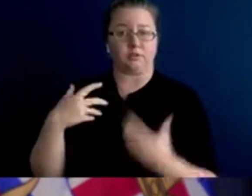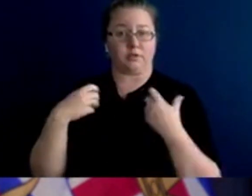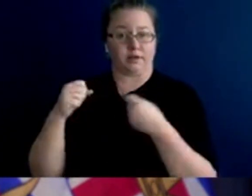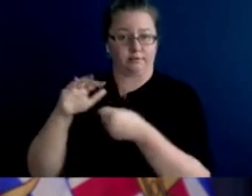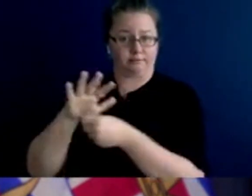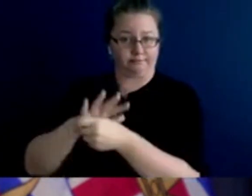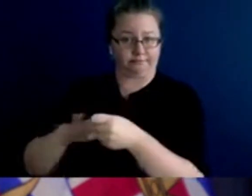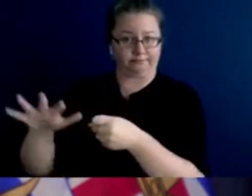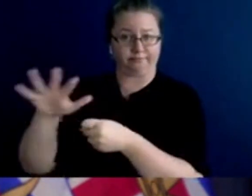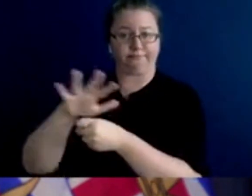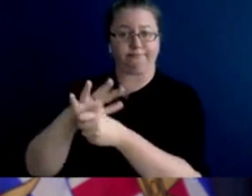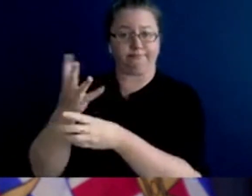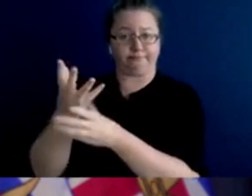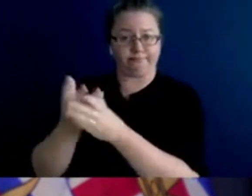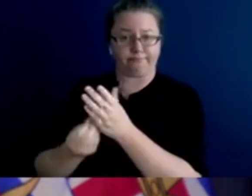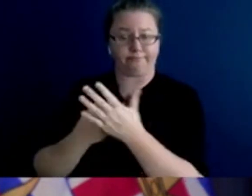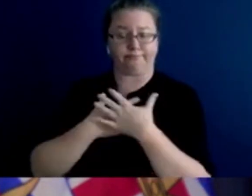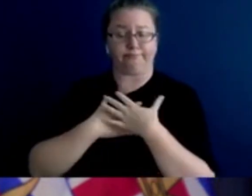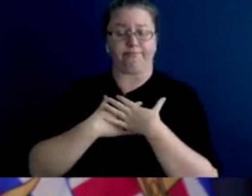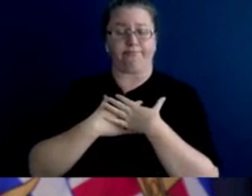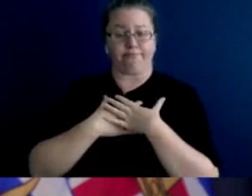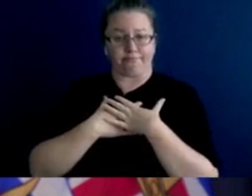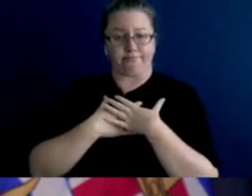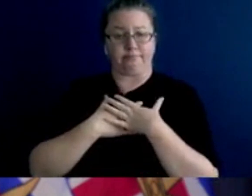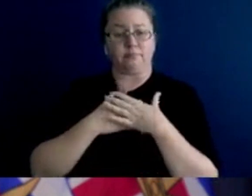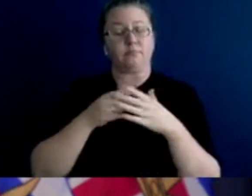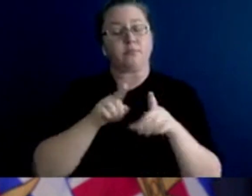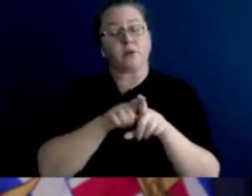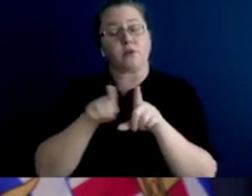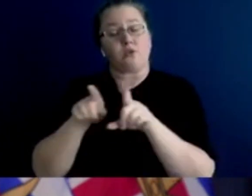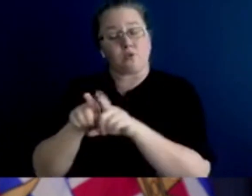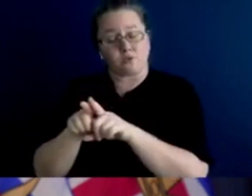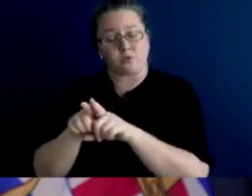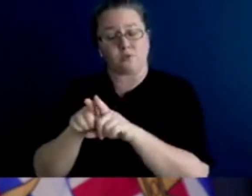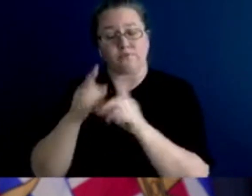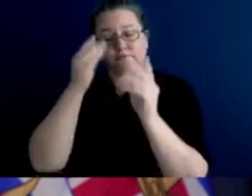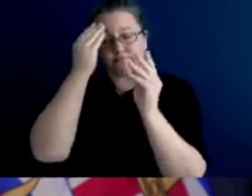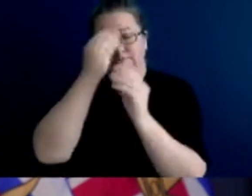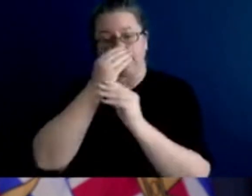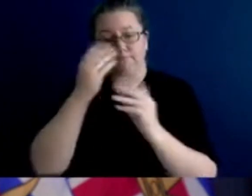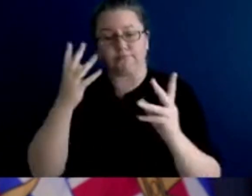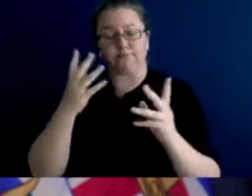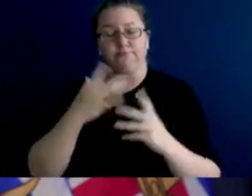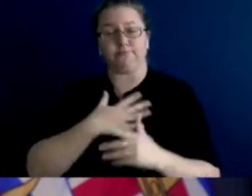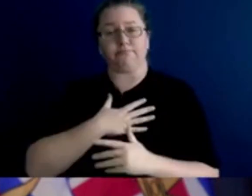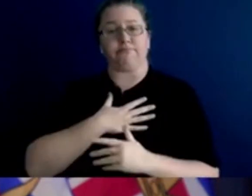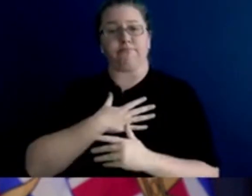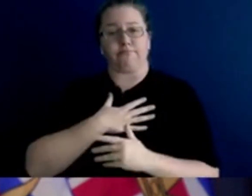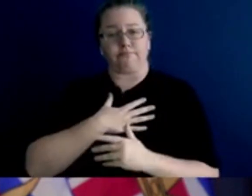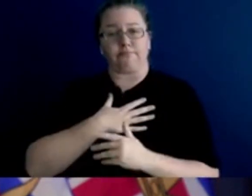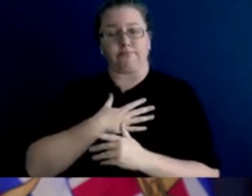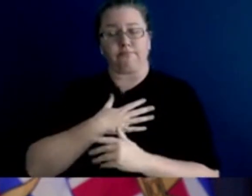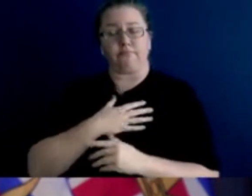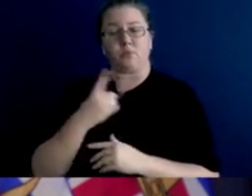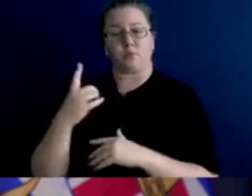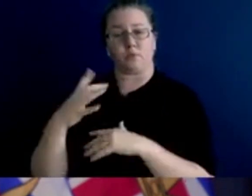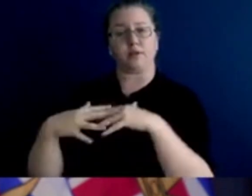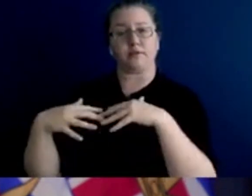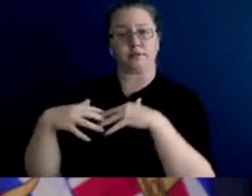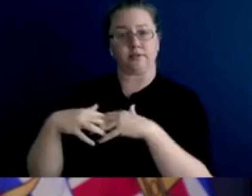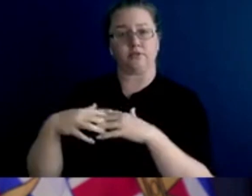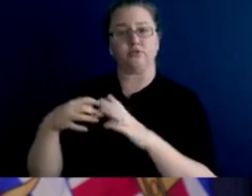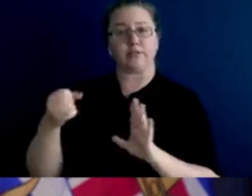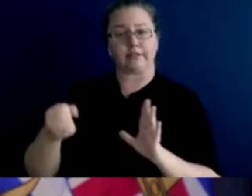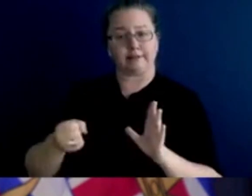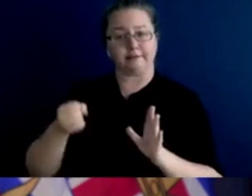Tragically, we've had an additional 2 people who have died from COVID-19 in British Columbia, bringing our total to 229